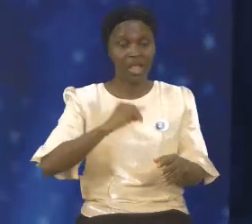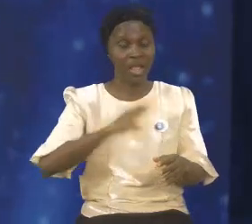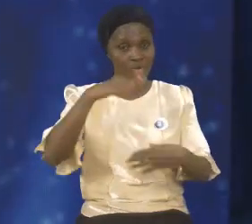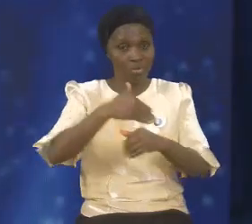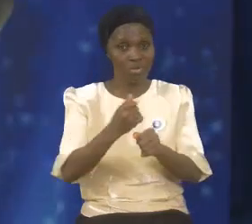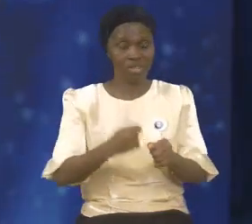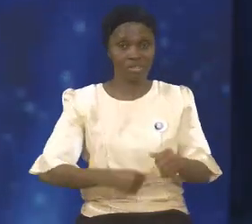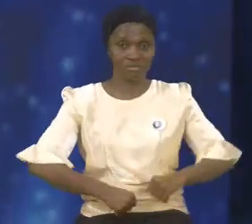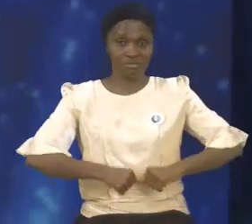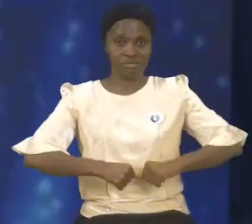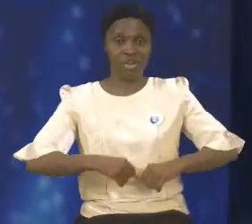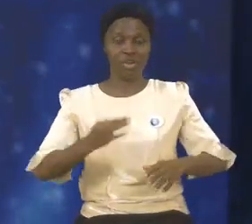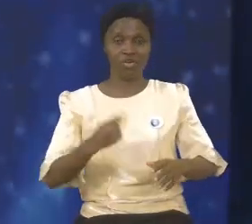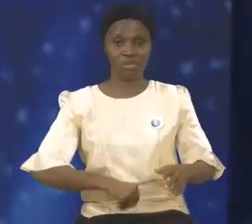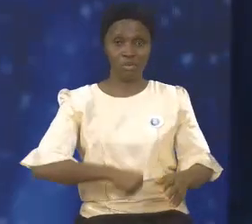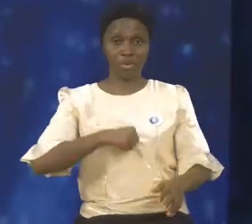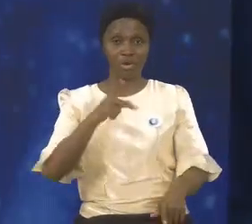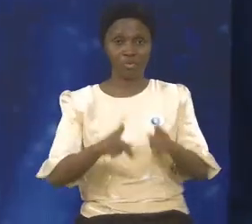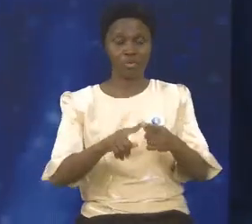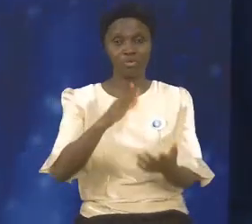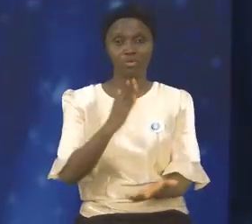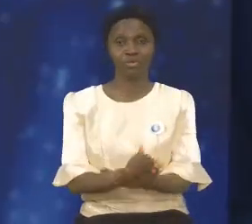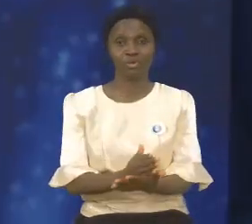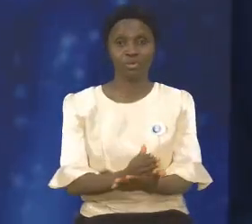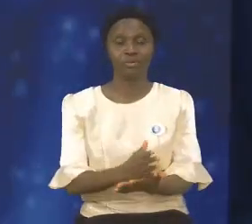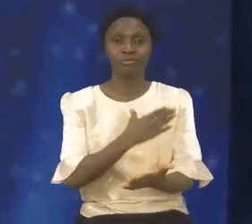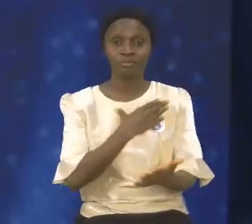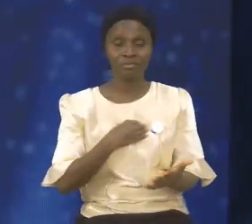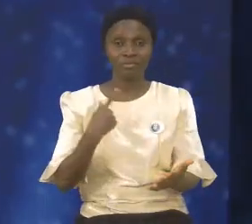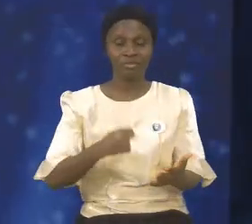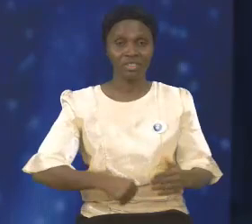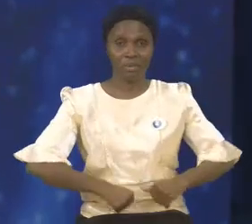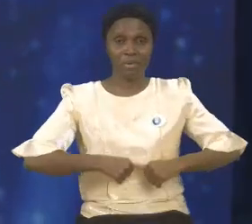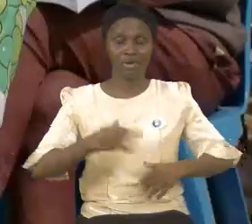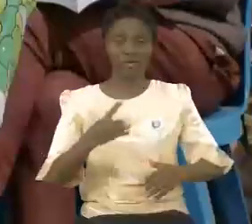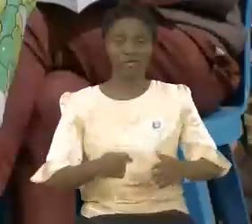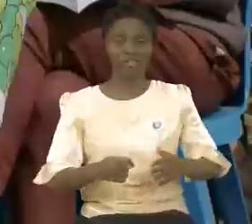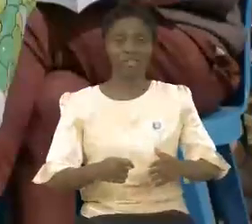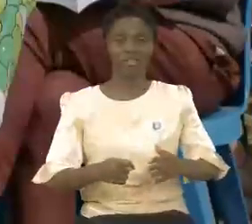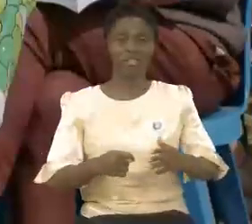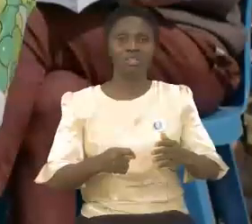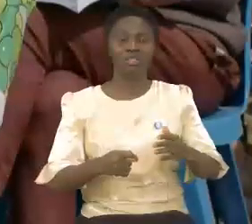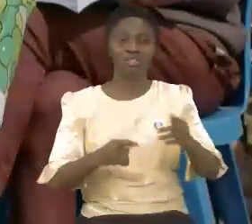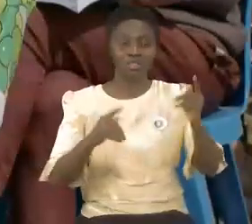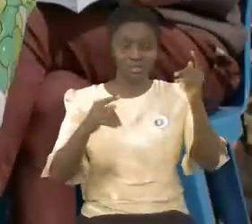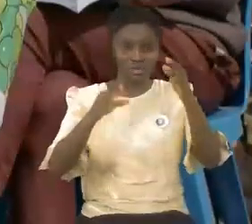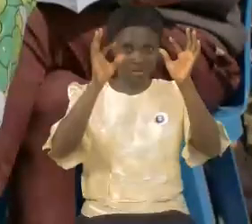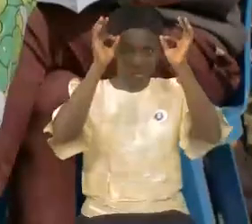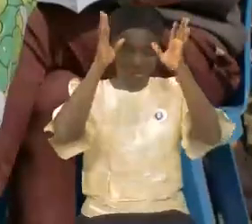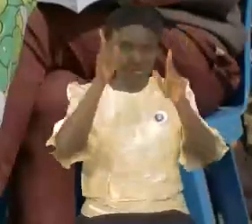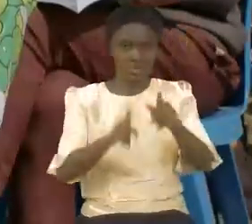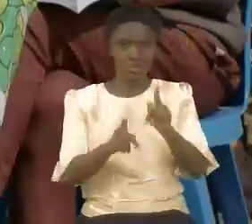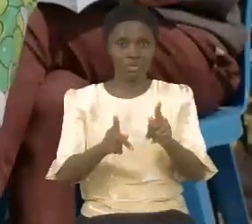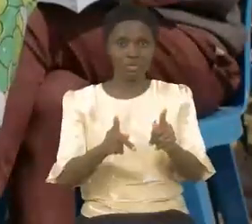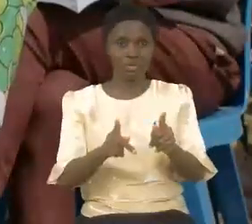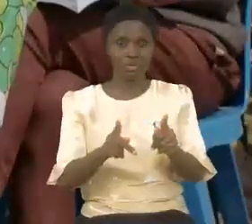and will lay low the haughtiness of the terrible. In verse 13, therefore I